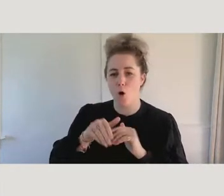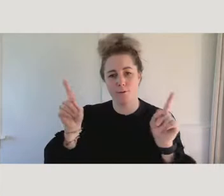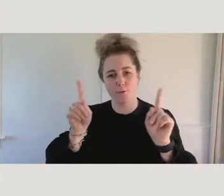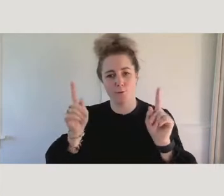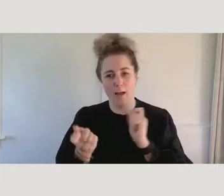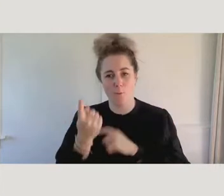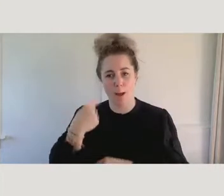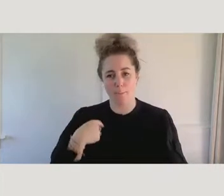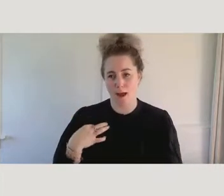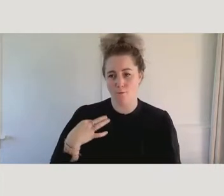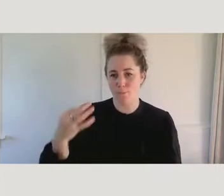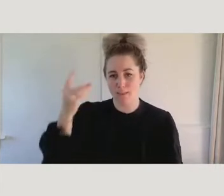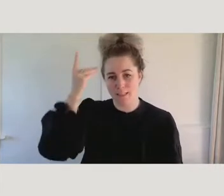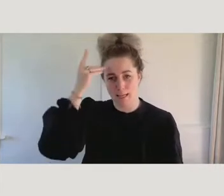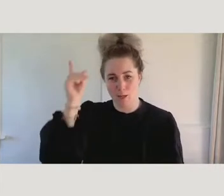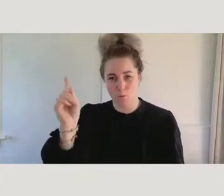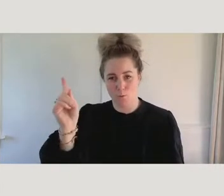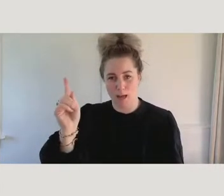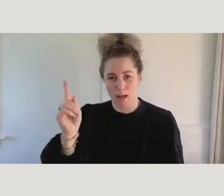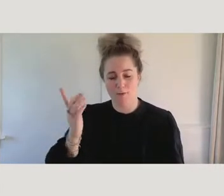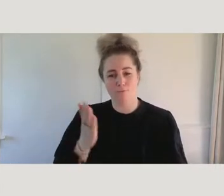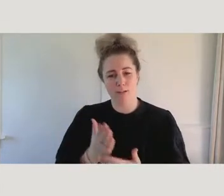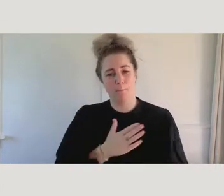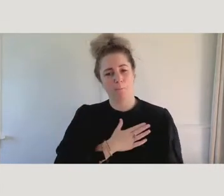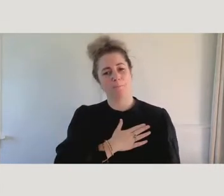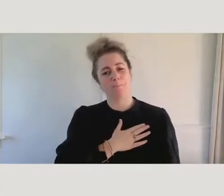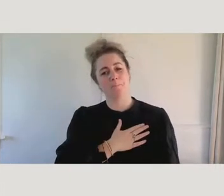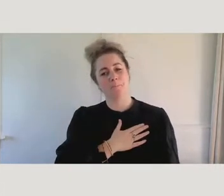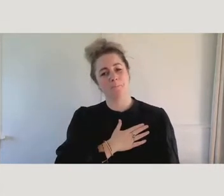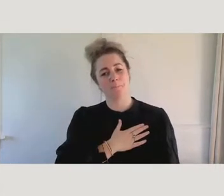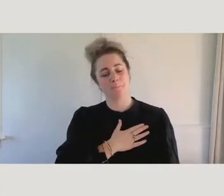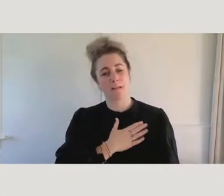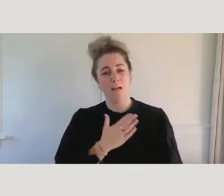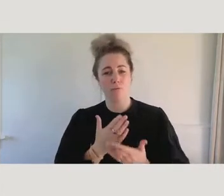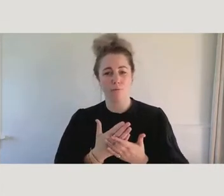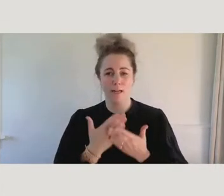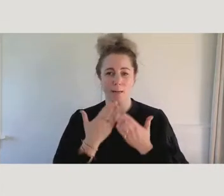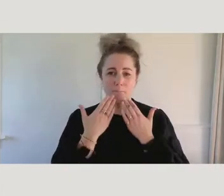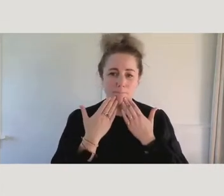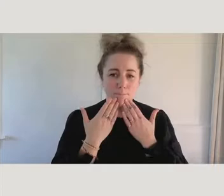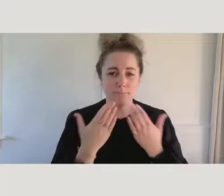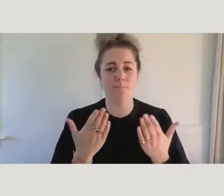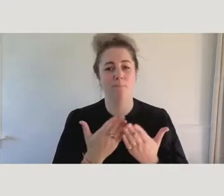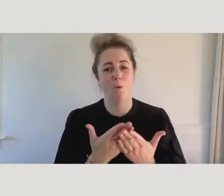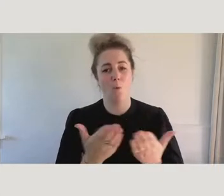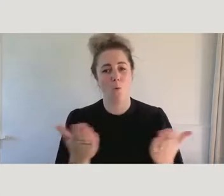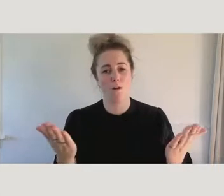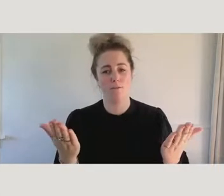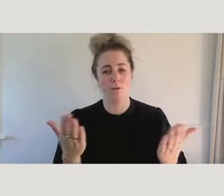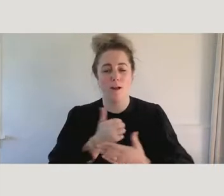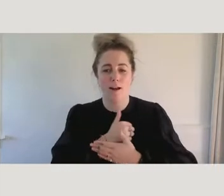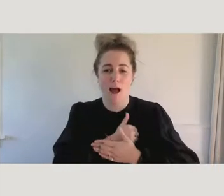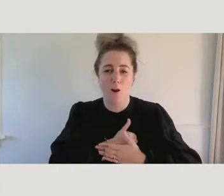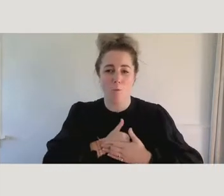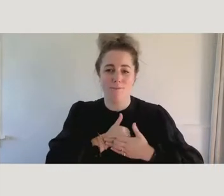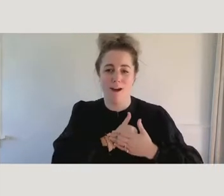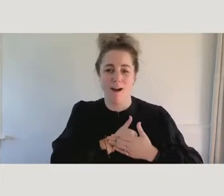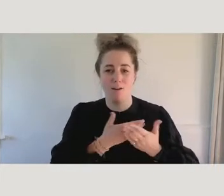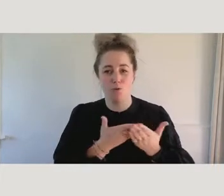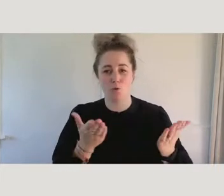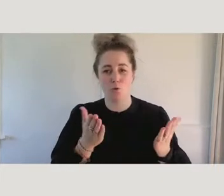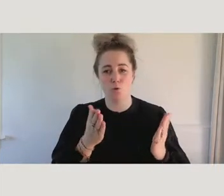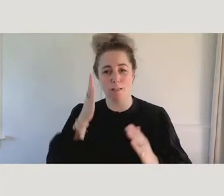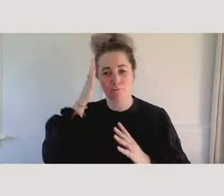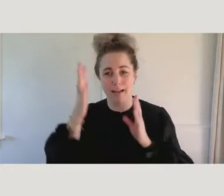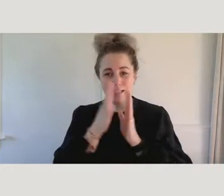that I was going to represent him and he was very touched he sends his deepest thanks and to create of